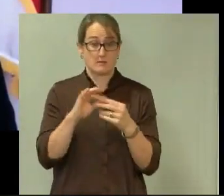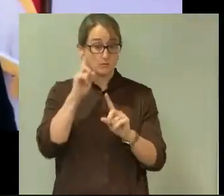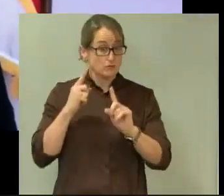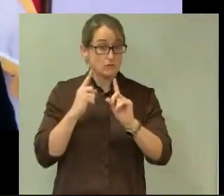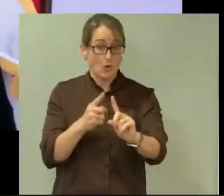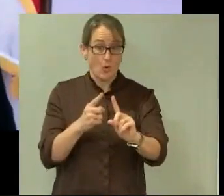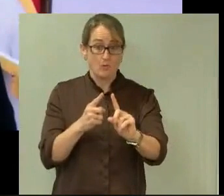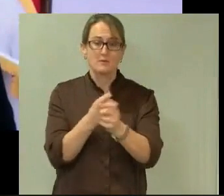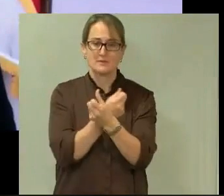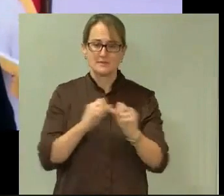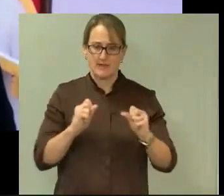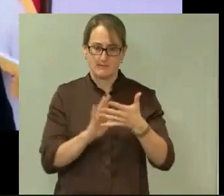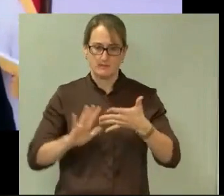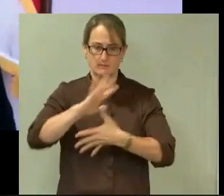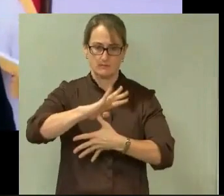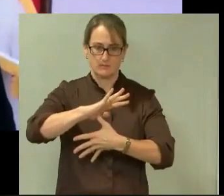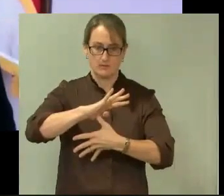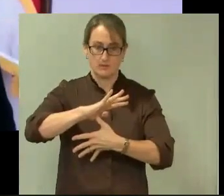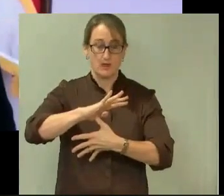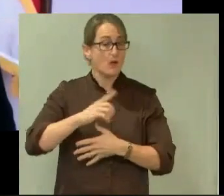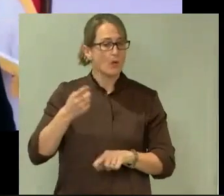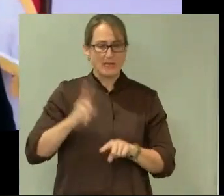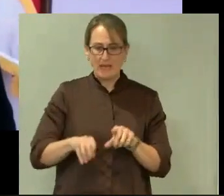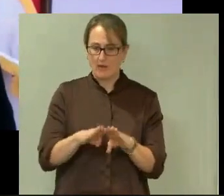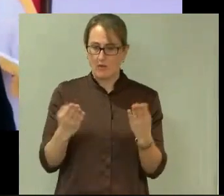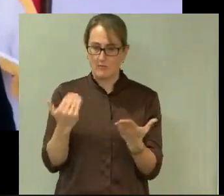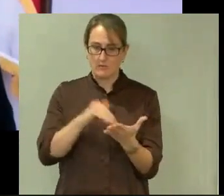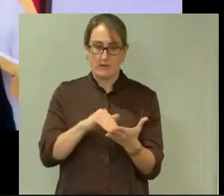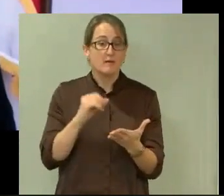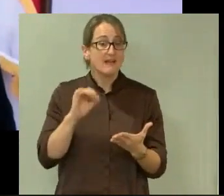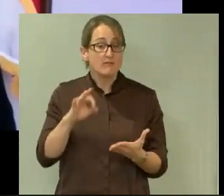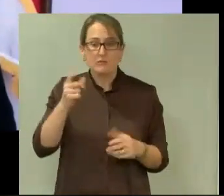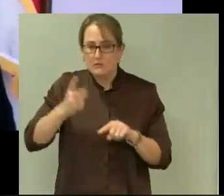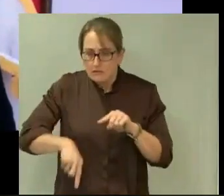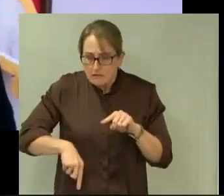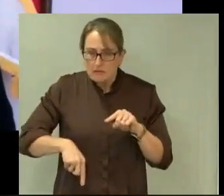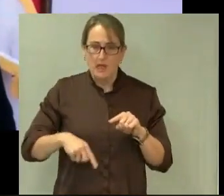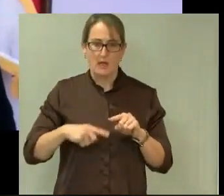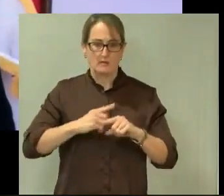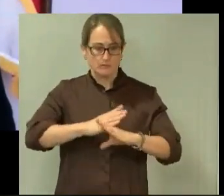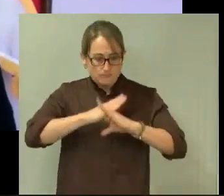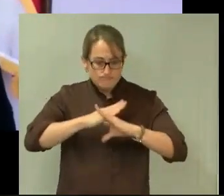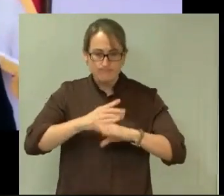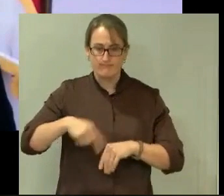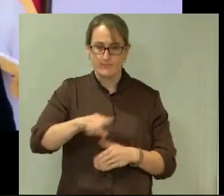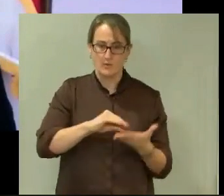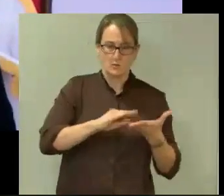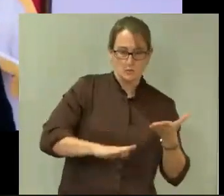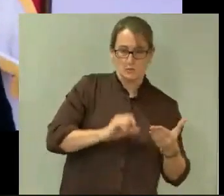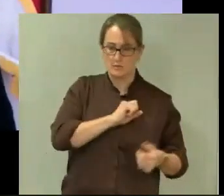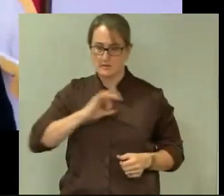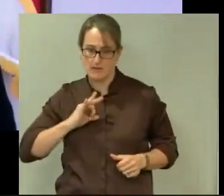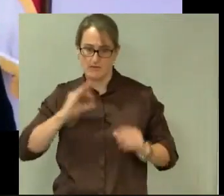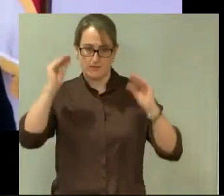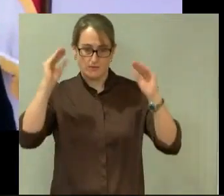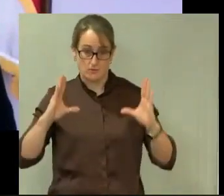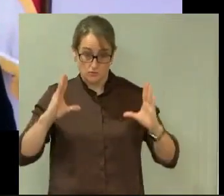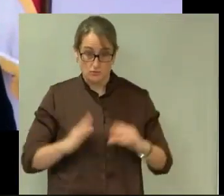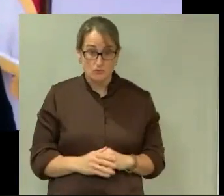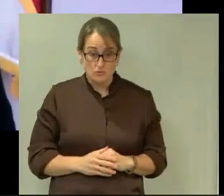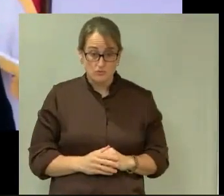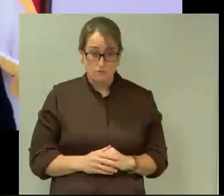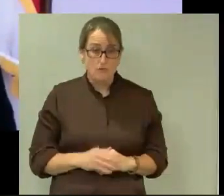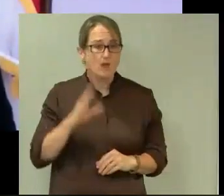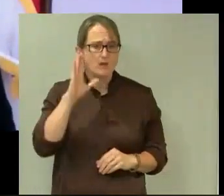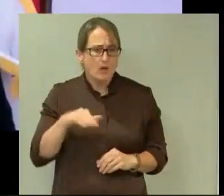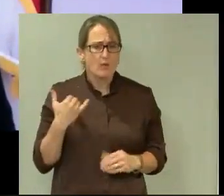We cannot do this unless we can provide for the safety of our students and those who serve them. And so in that respect, know that while we're dealing with some